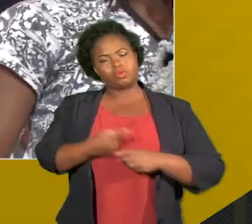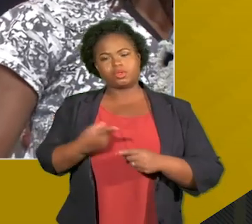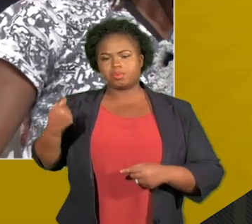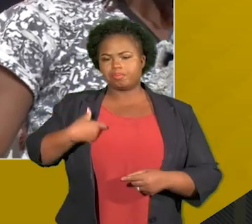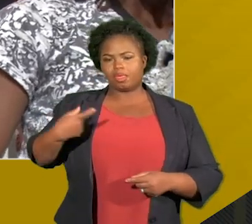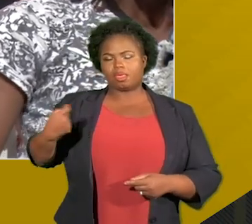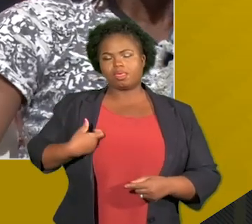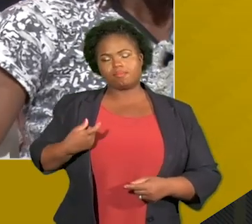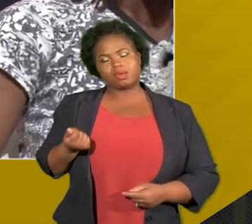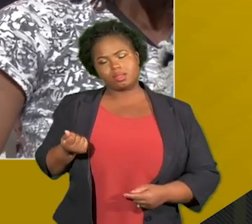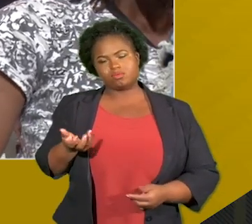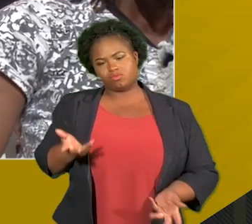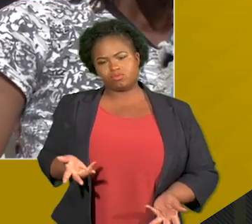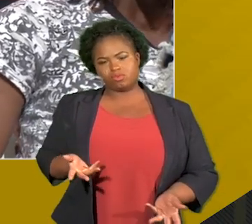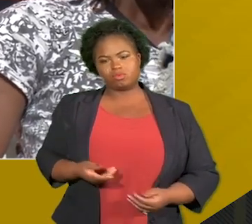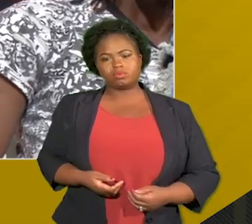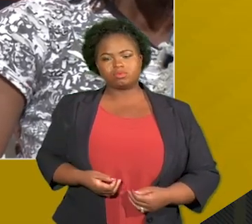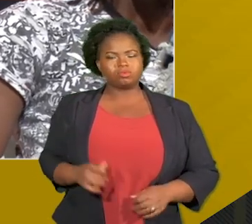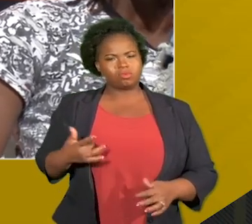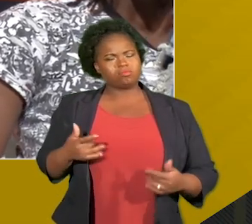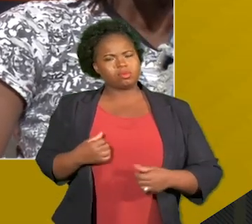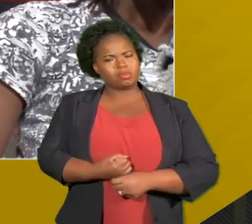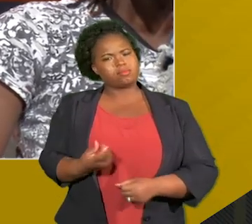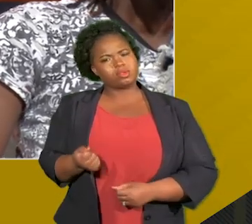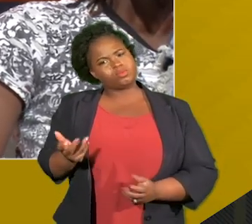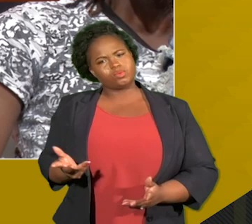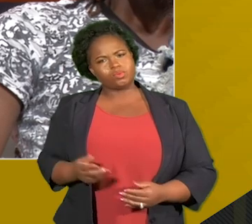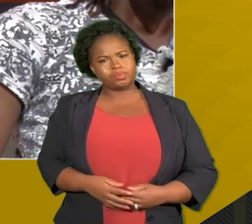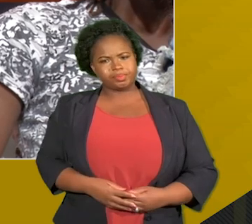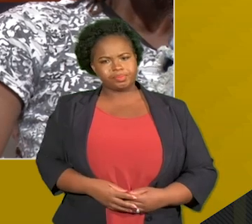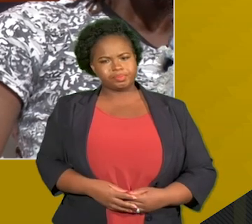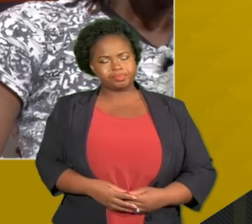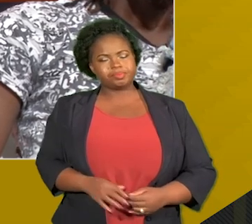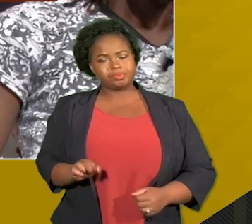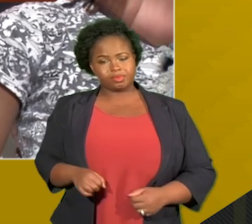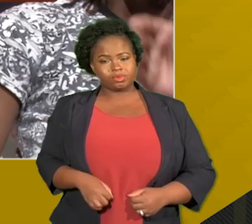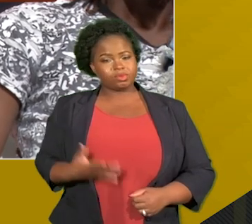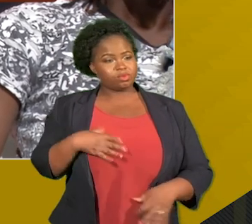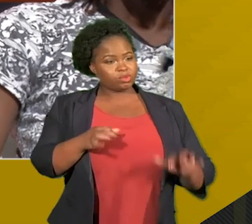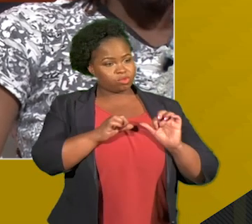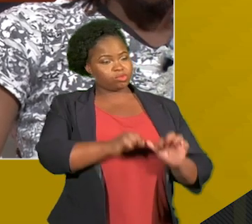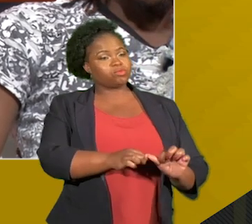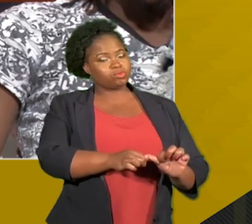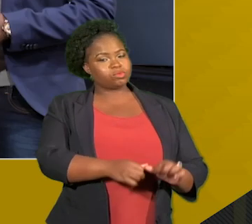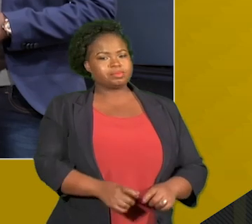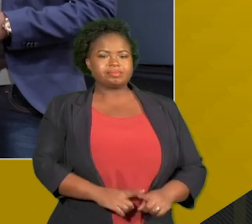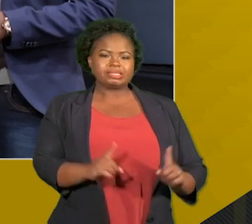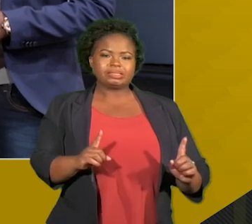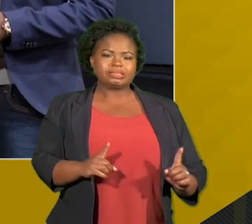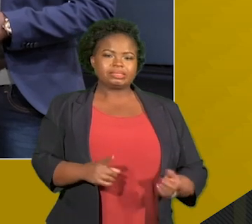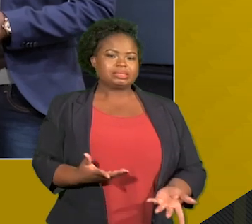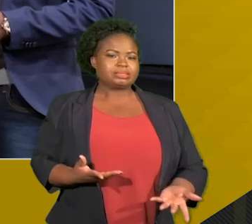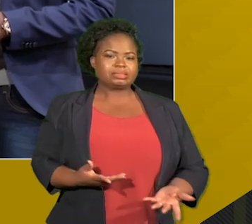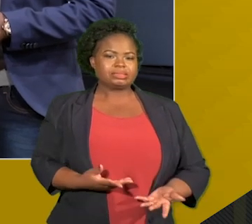ki khera ka yona chelete. So it was good, it was living by then ka skolong. It was something. So you wanted to continue and do it yes, as well. Yes, but then